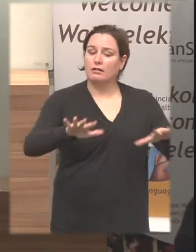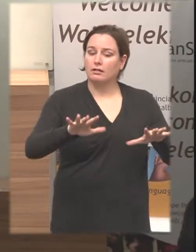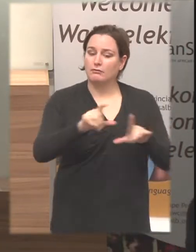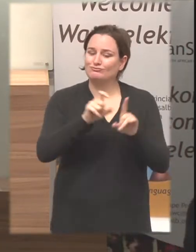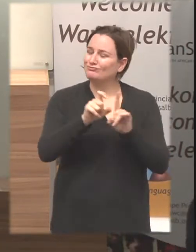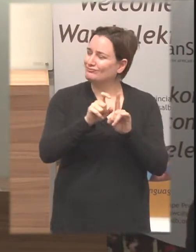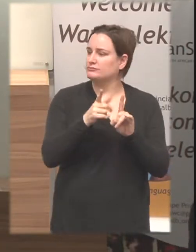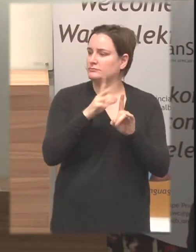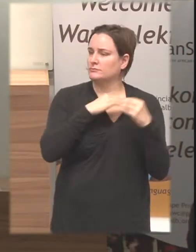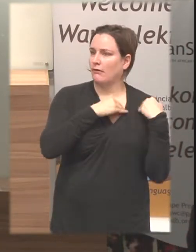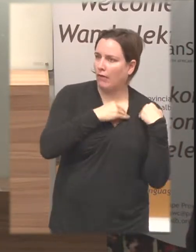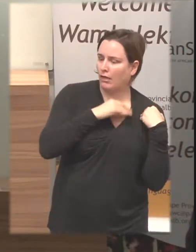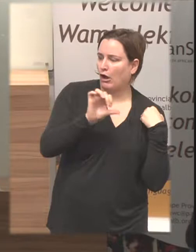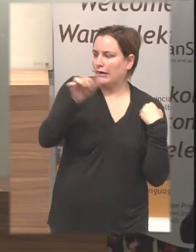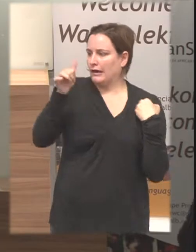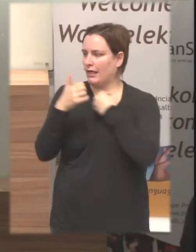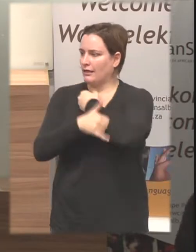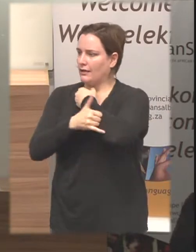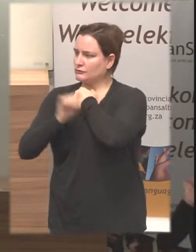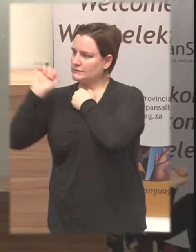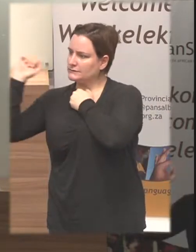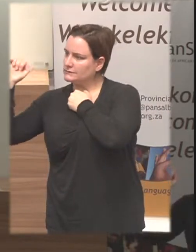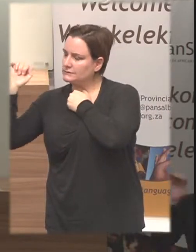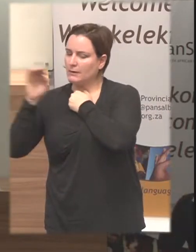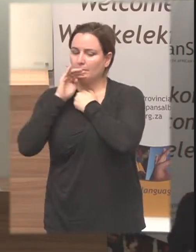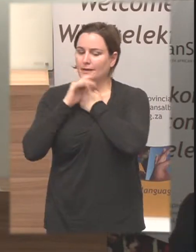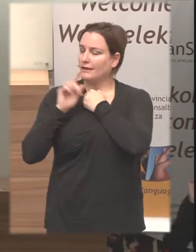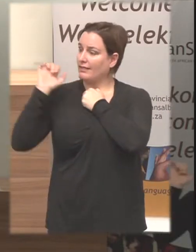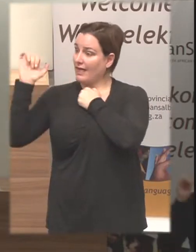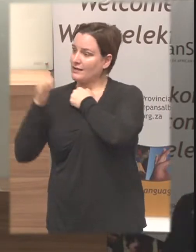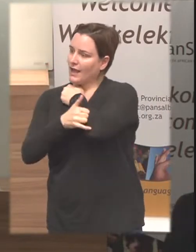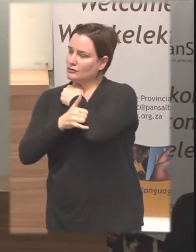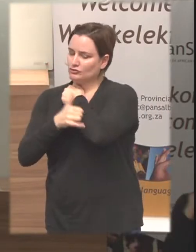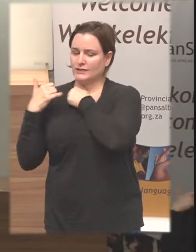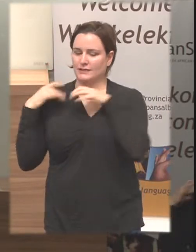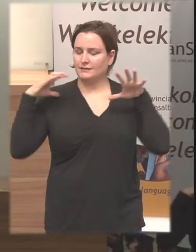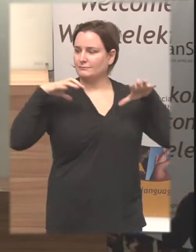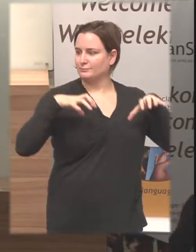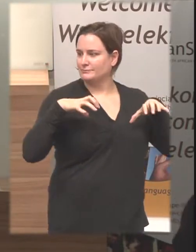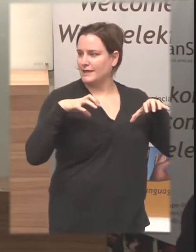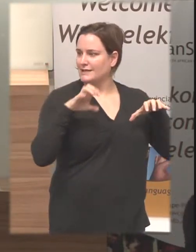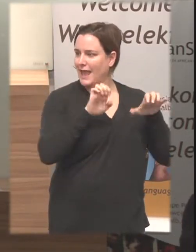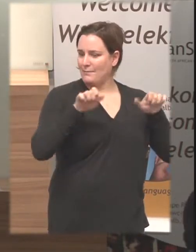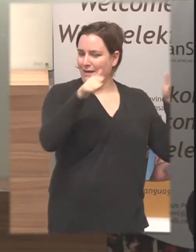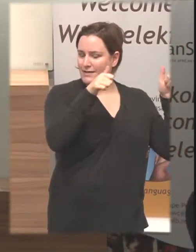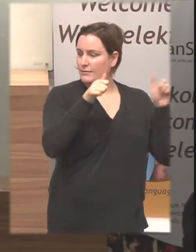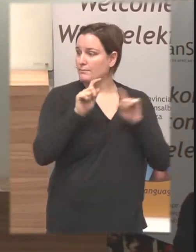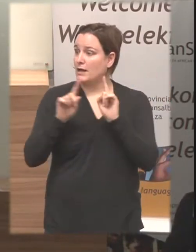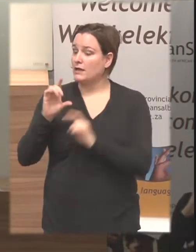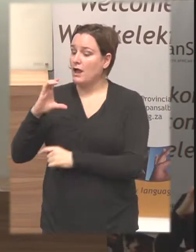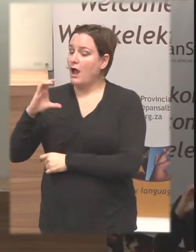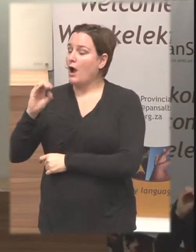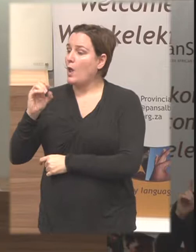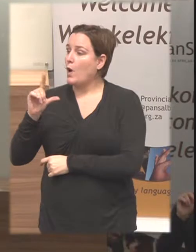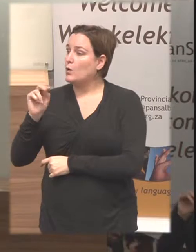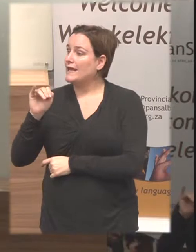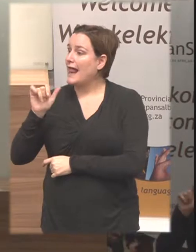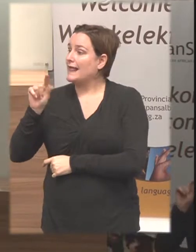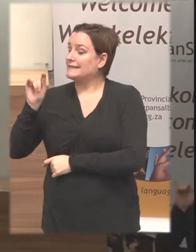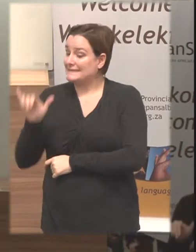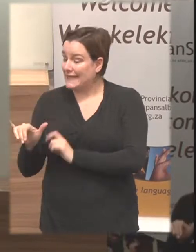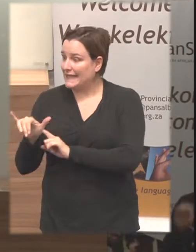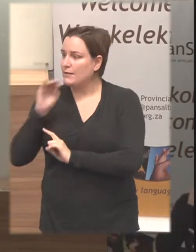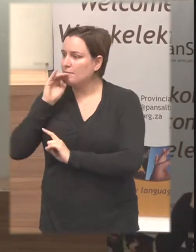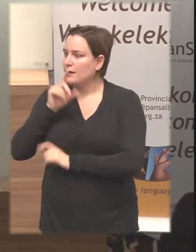on the power of another nation, which makes such nation an empire. Coloniality, instead, refers to